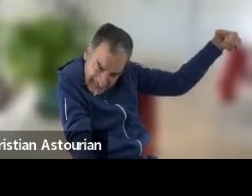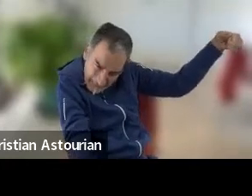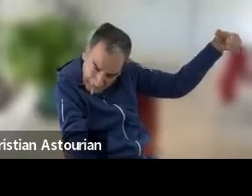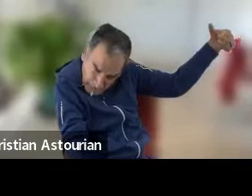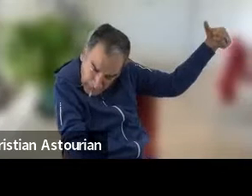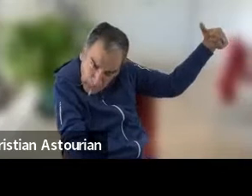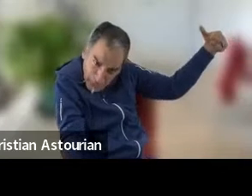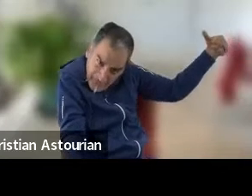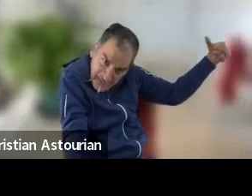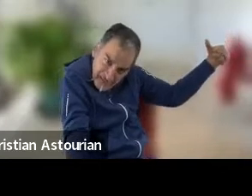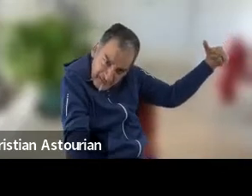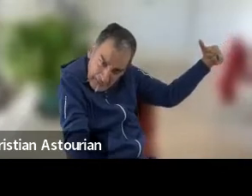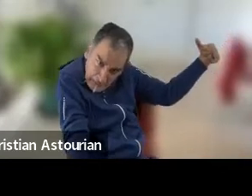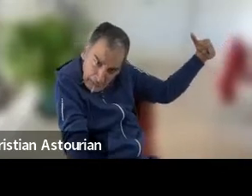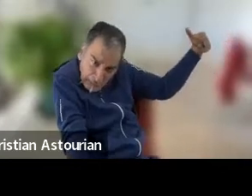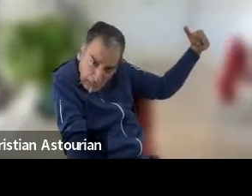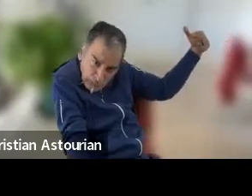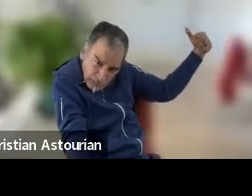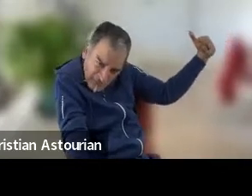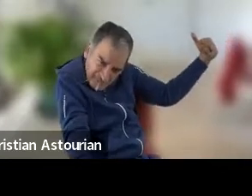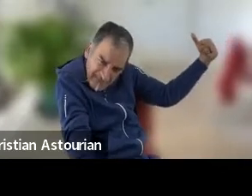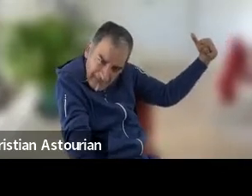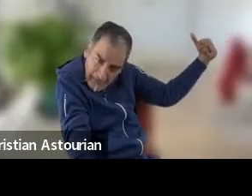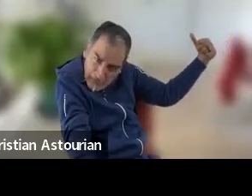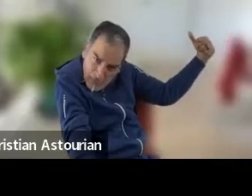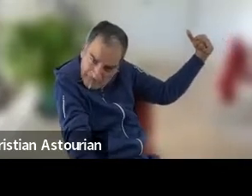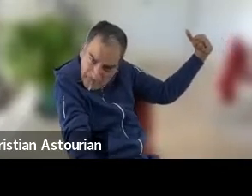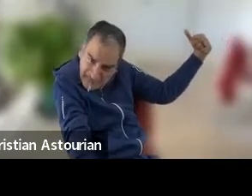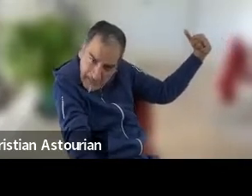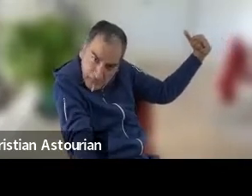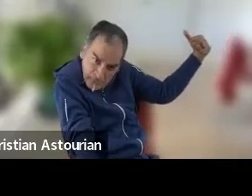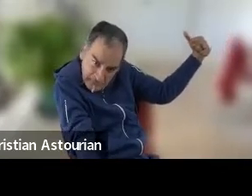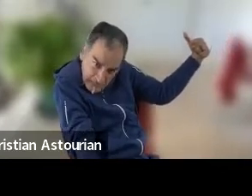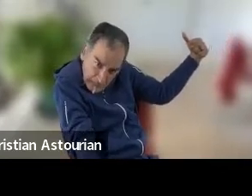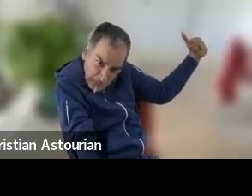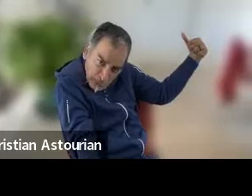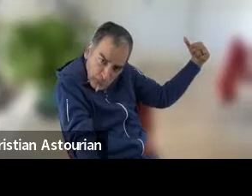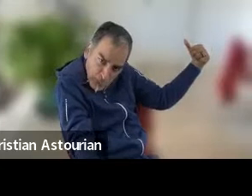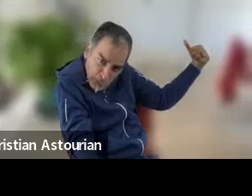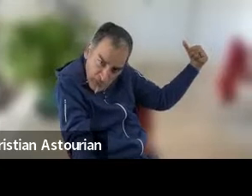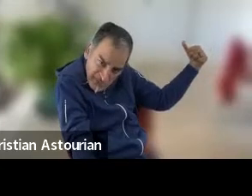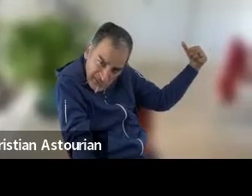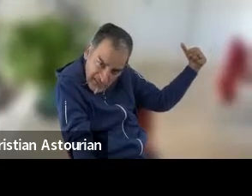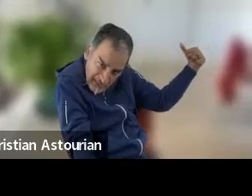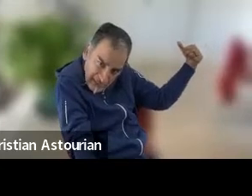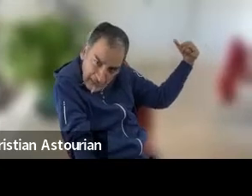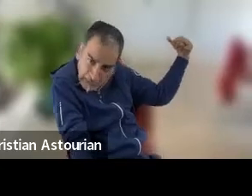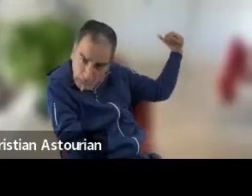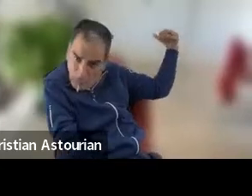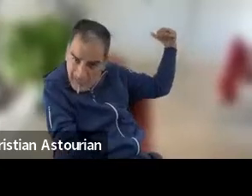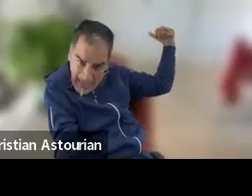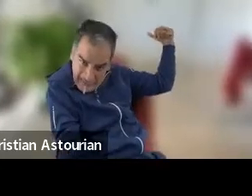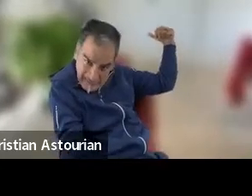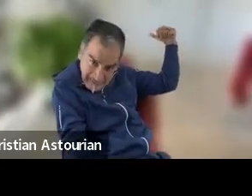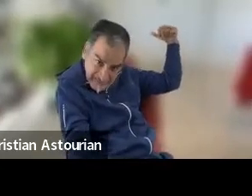where support workers do not feel comfortable to work with